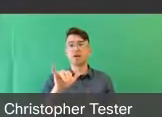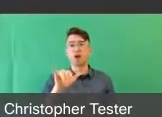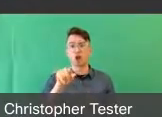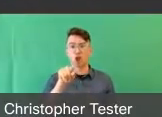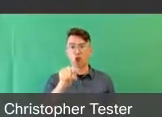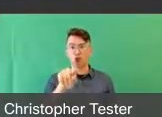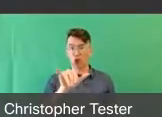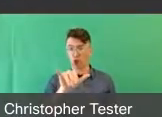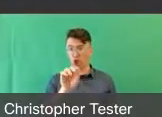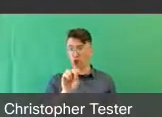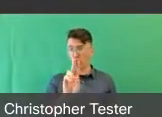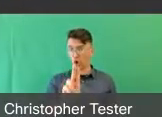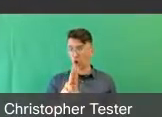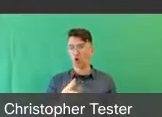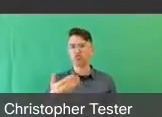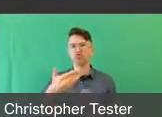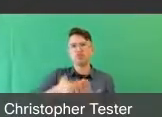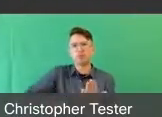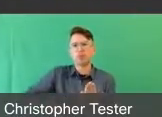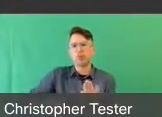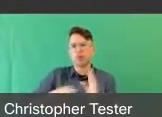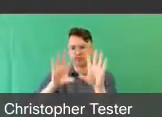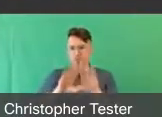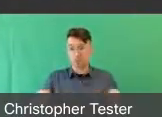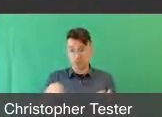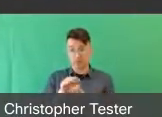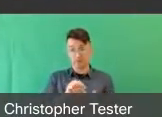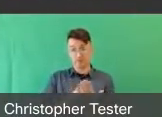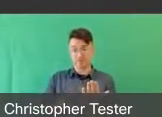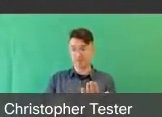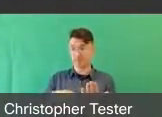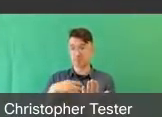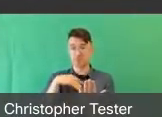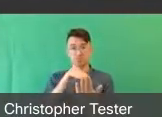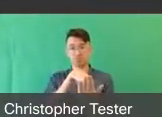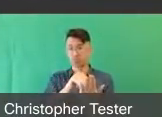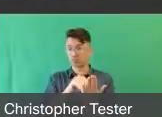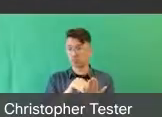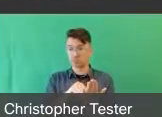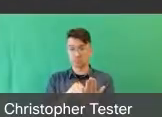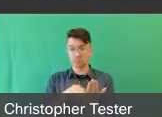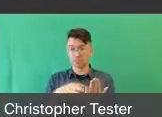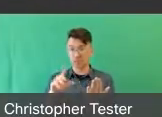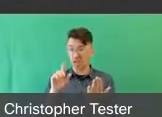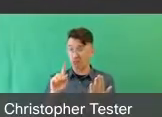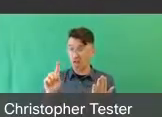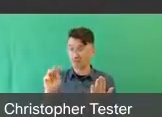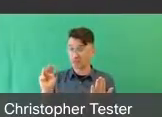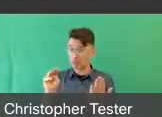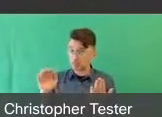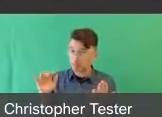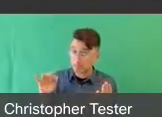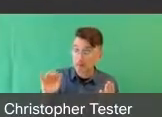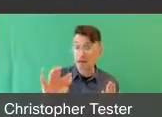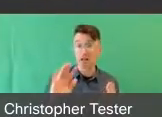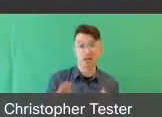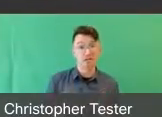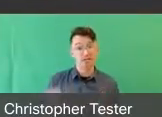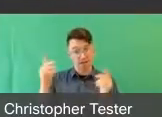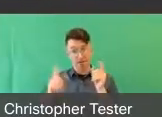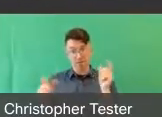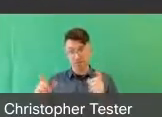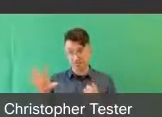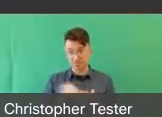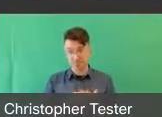11 million young people in 63 countries, and it's a mobile platform in which we'll ask